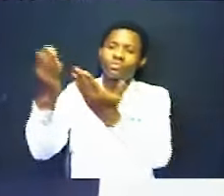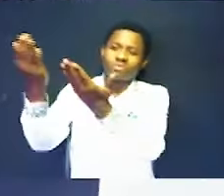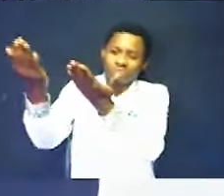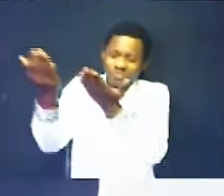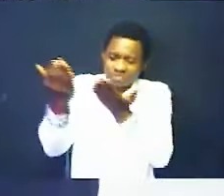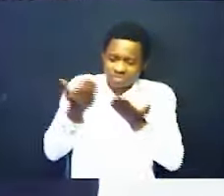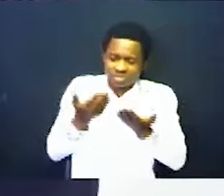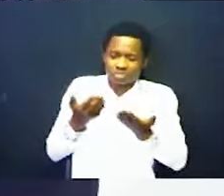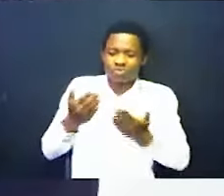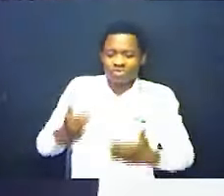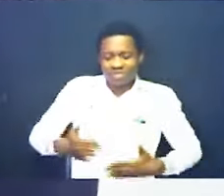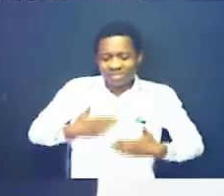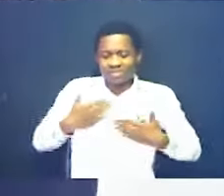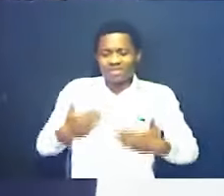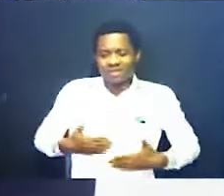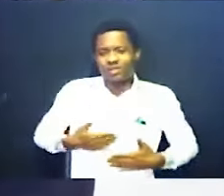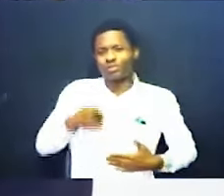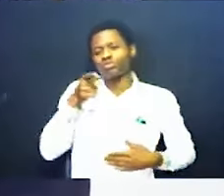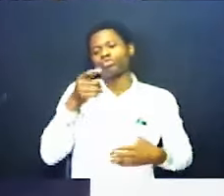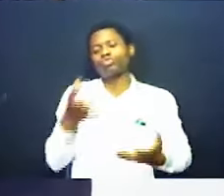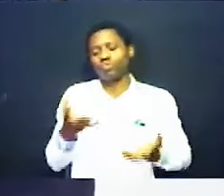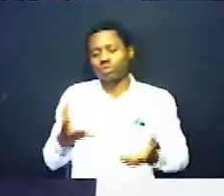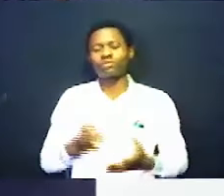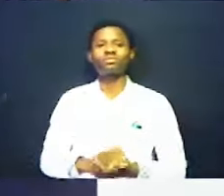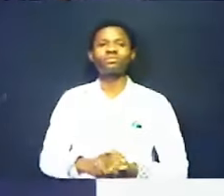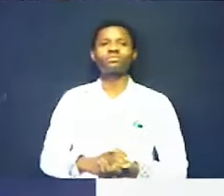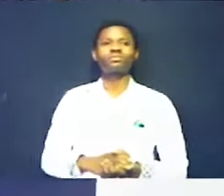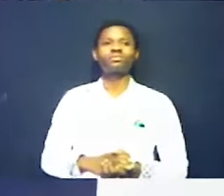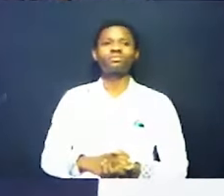you desire.